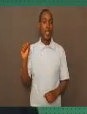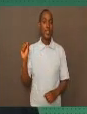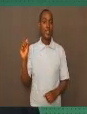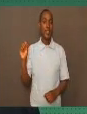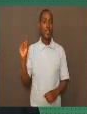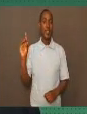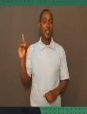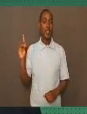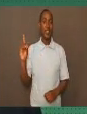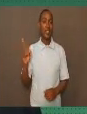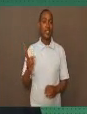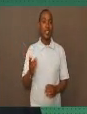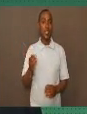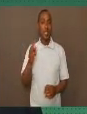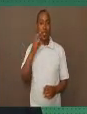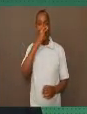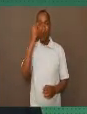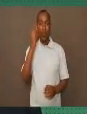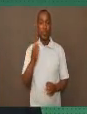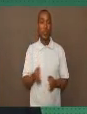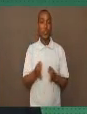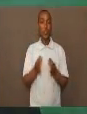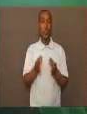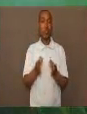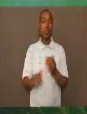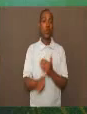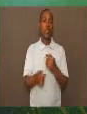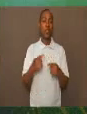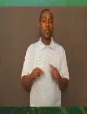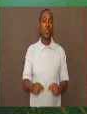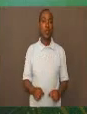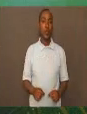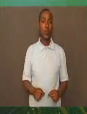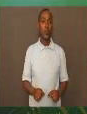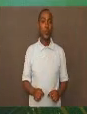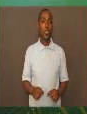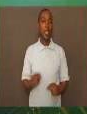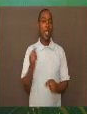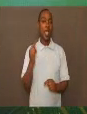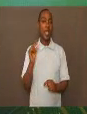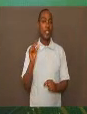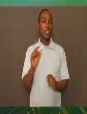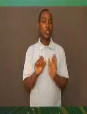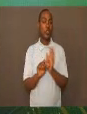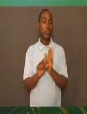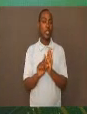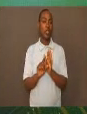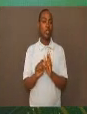STDs can cause great harm. Some examples of